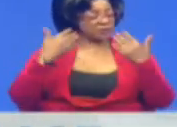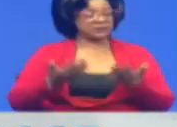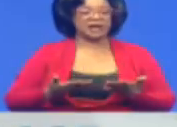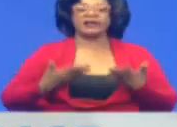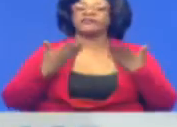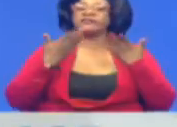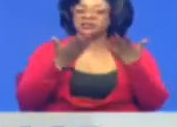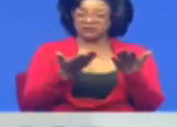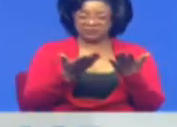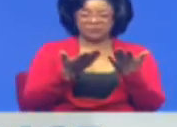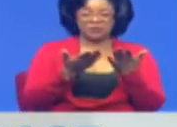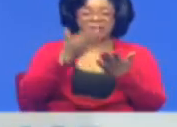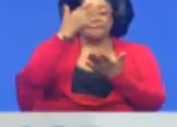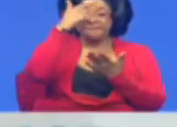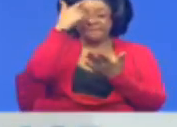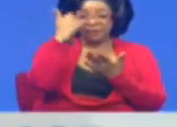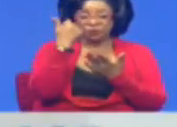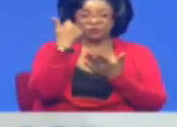Unajitoa sababu